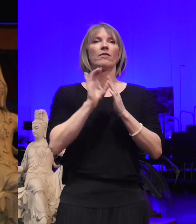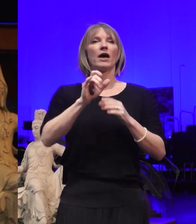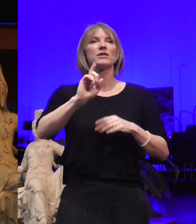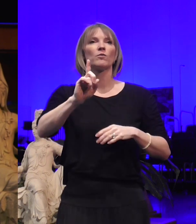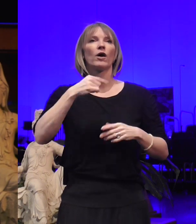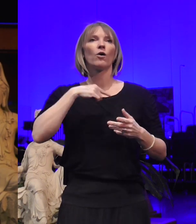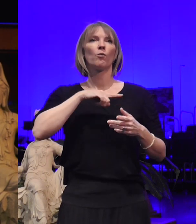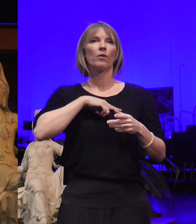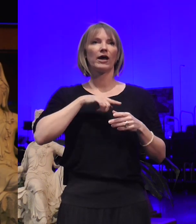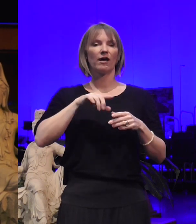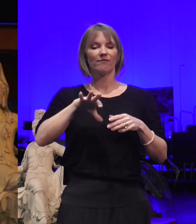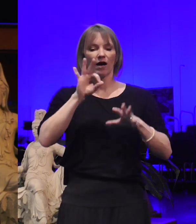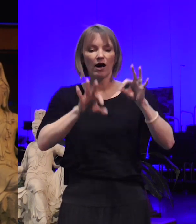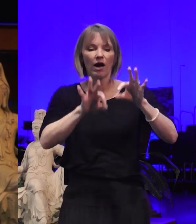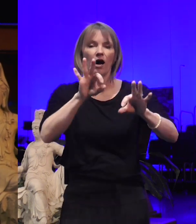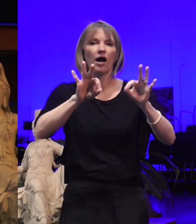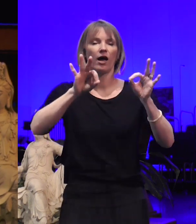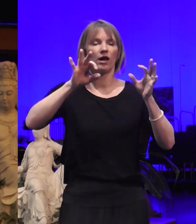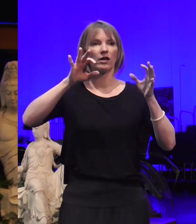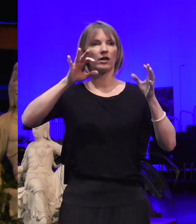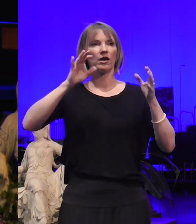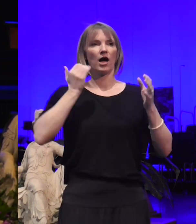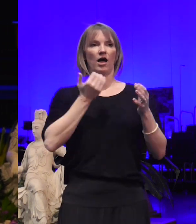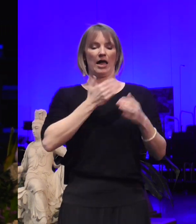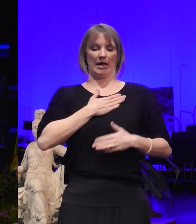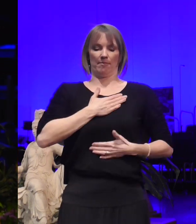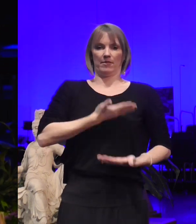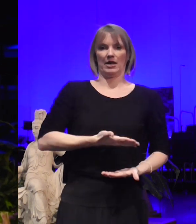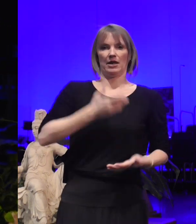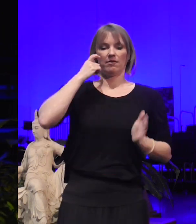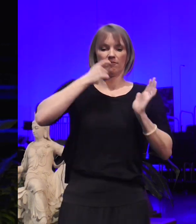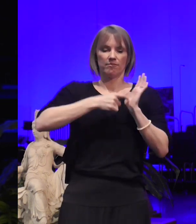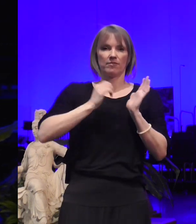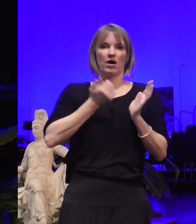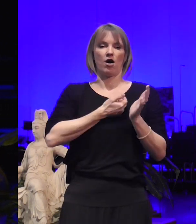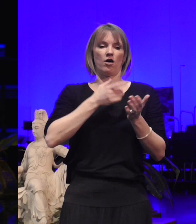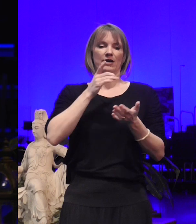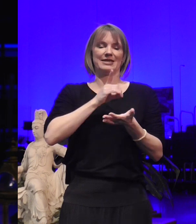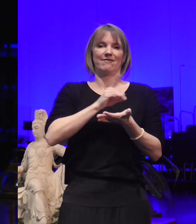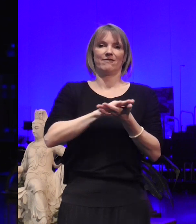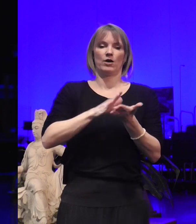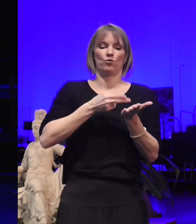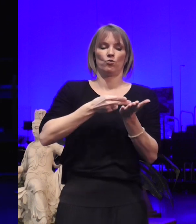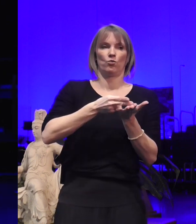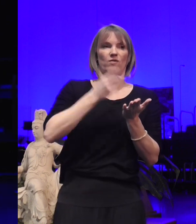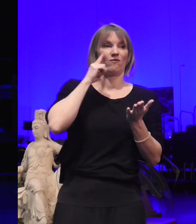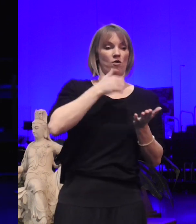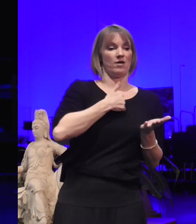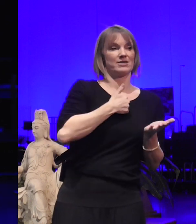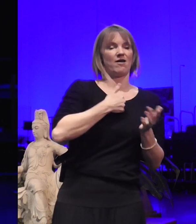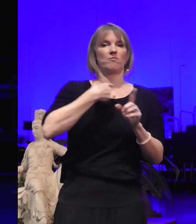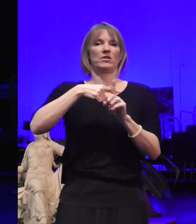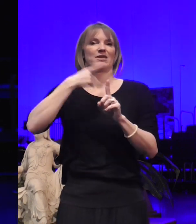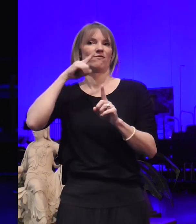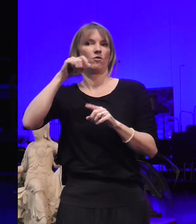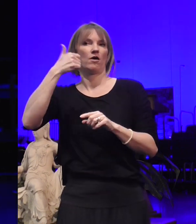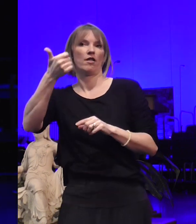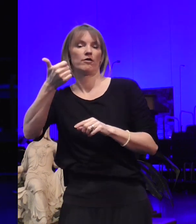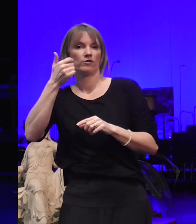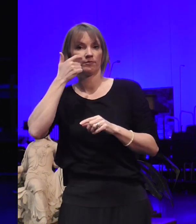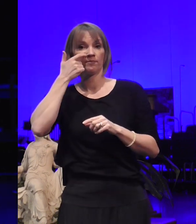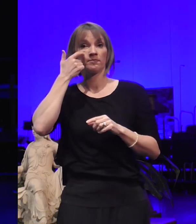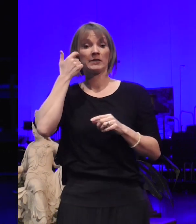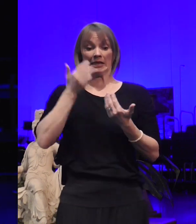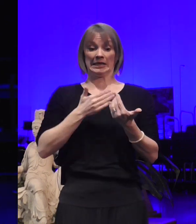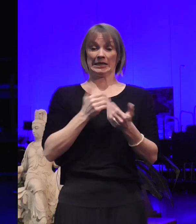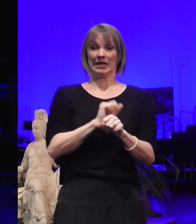discover, and admit our divine truths to ourselves and others. But it's not easy work because, again,